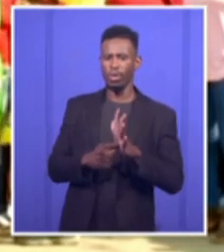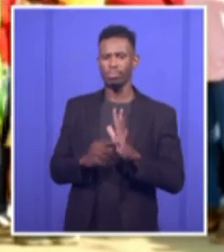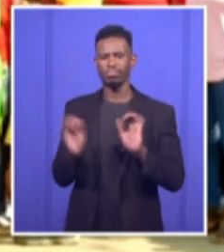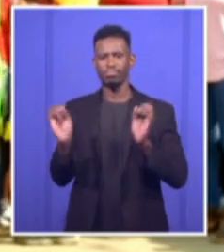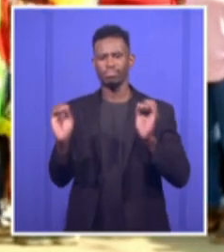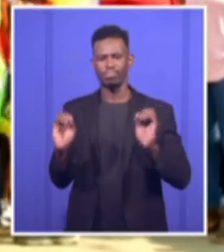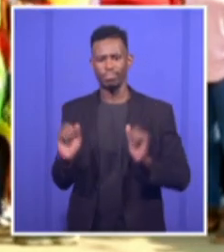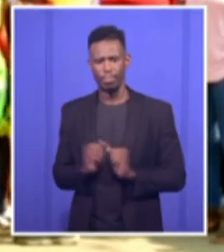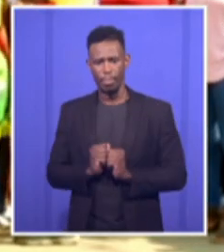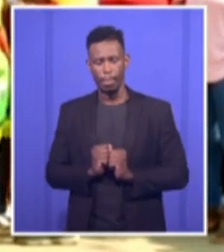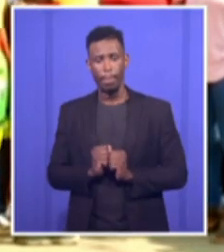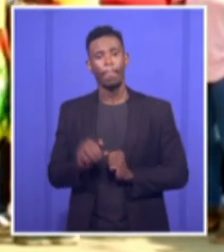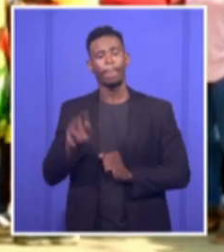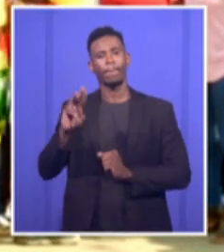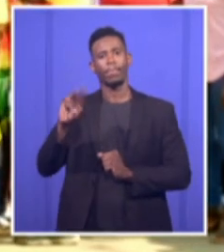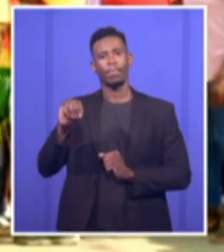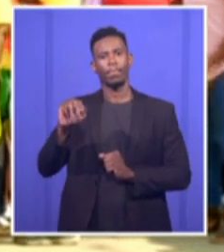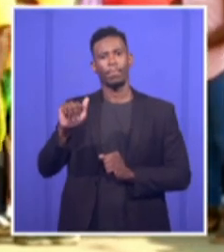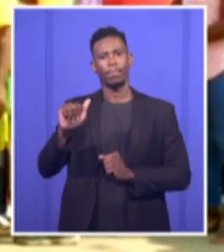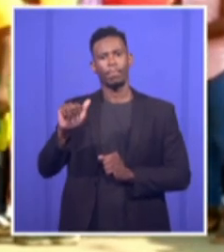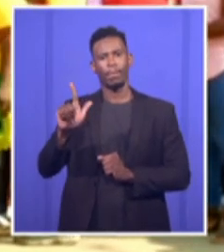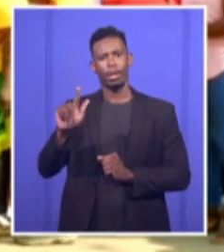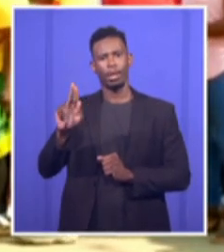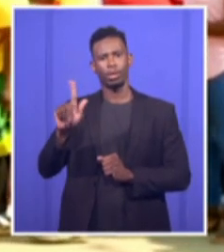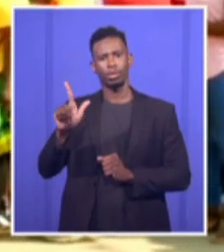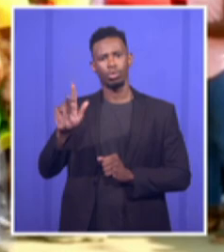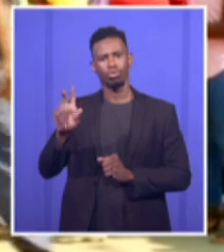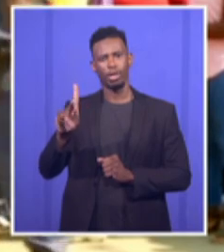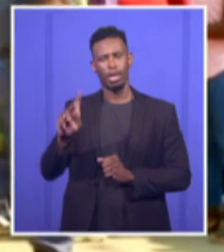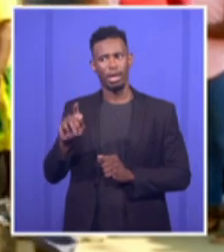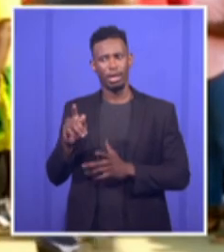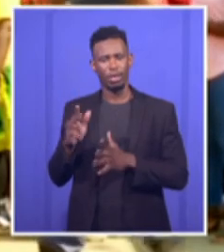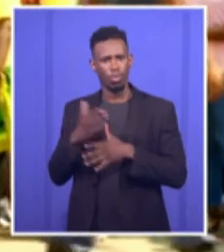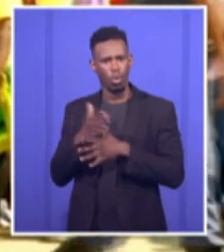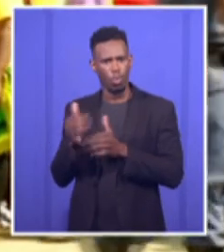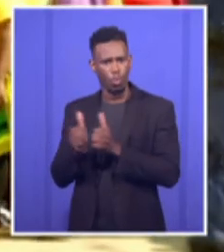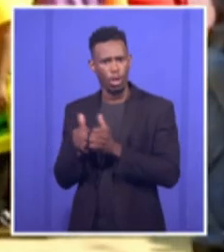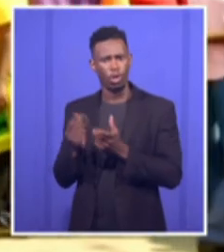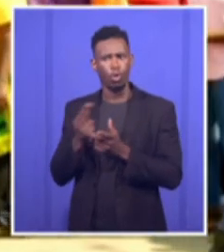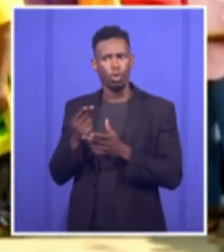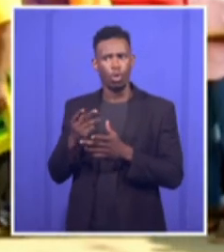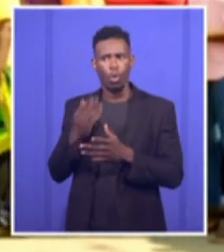Maluleke supporters and colleagues have also expressed excitement following the ruling.